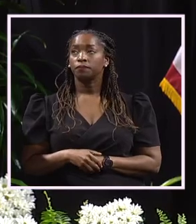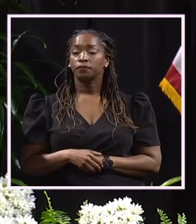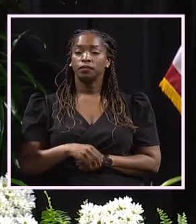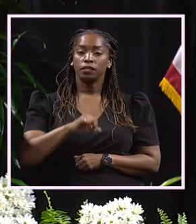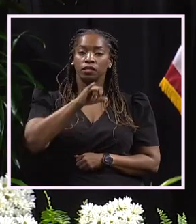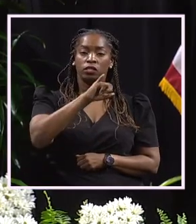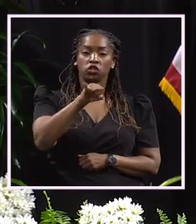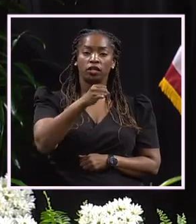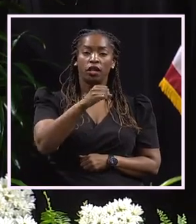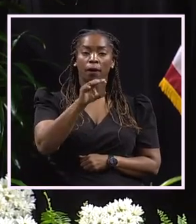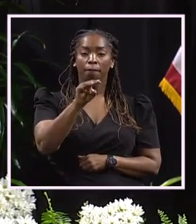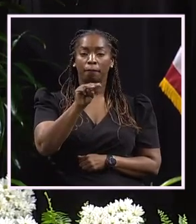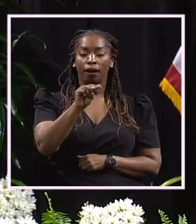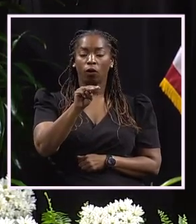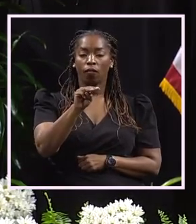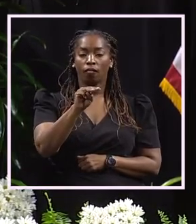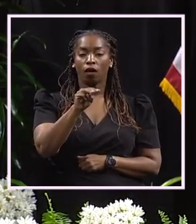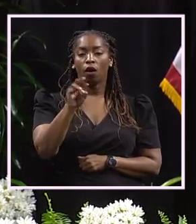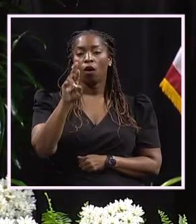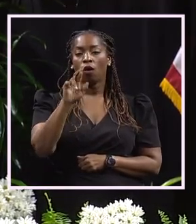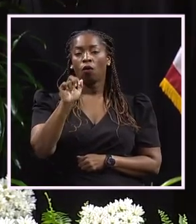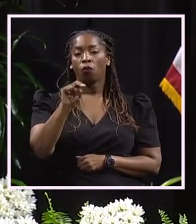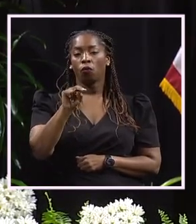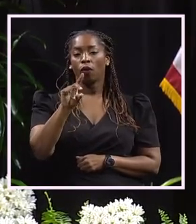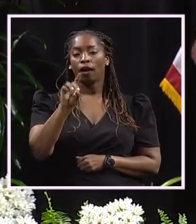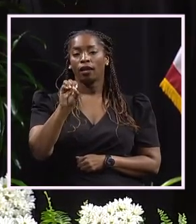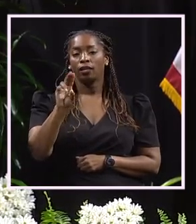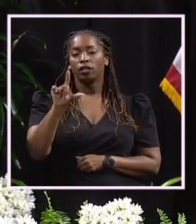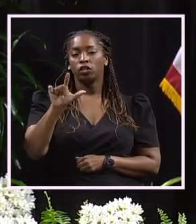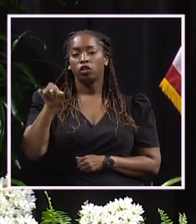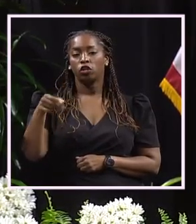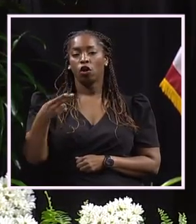Jana Michael Randolph,